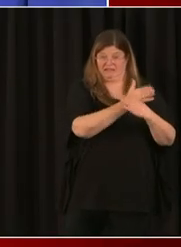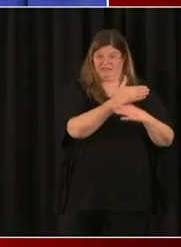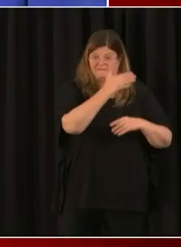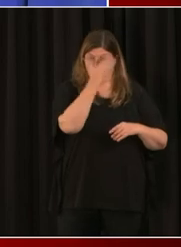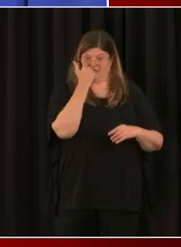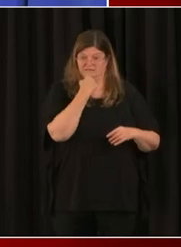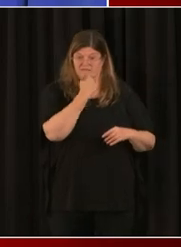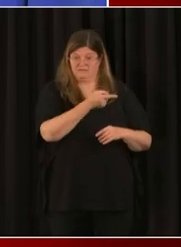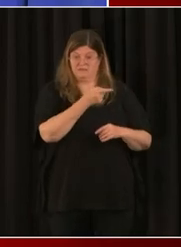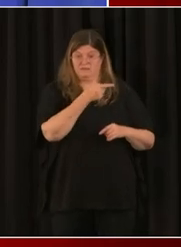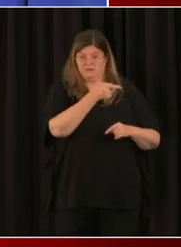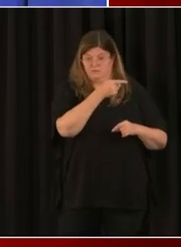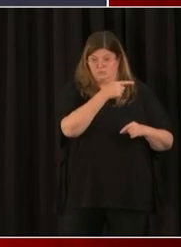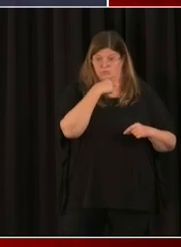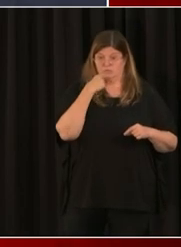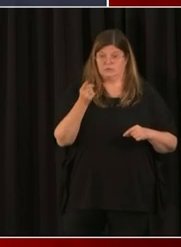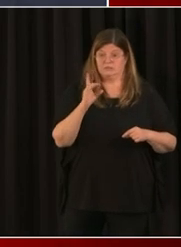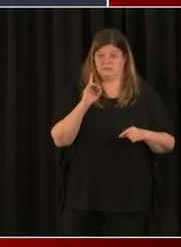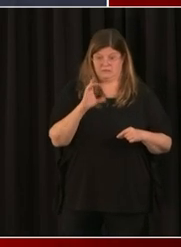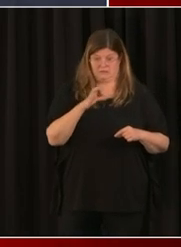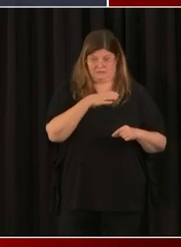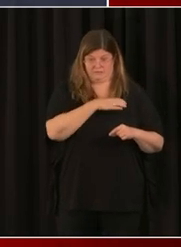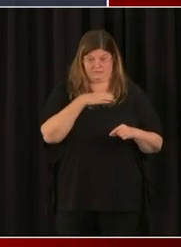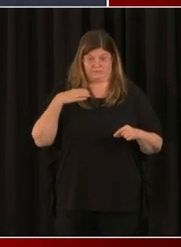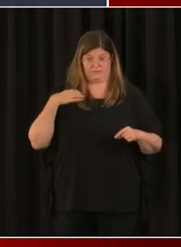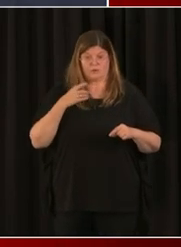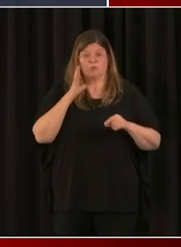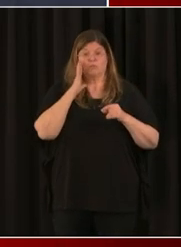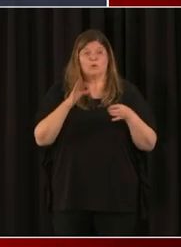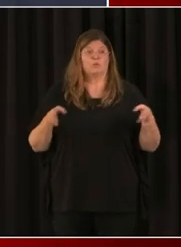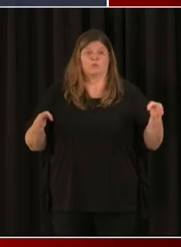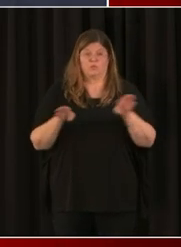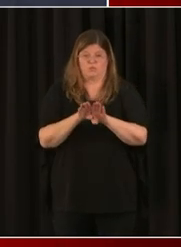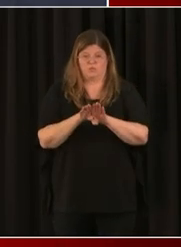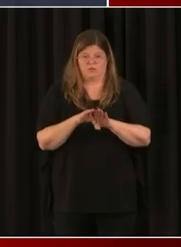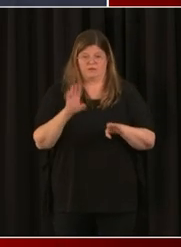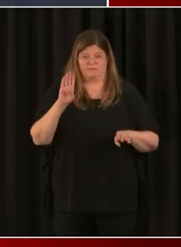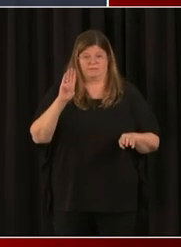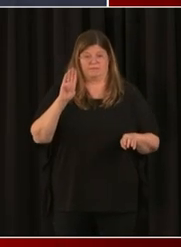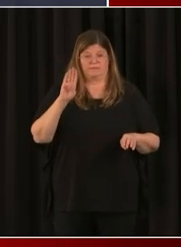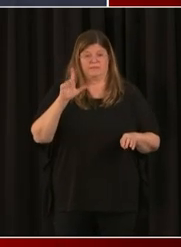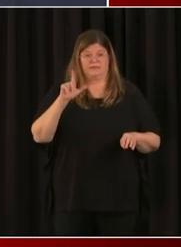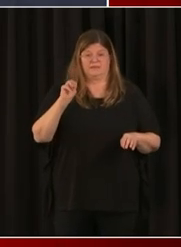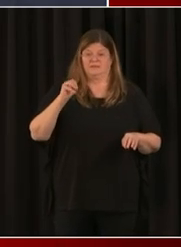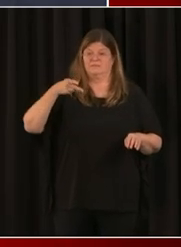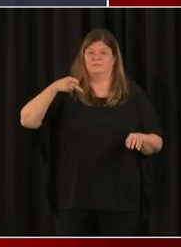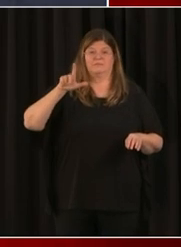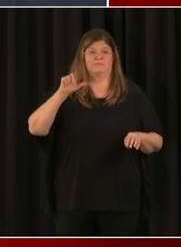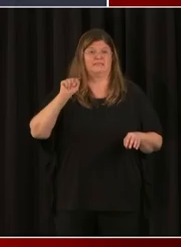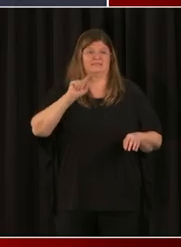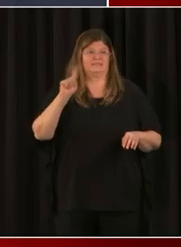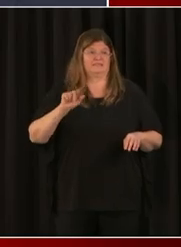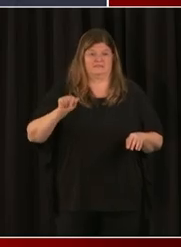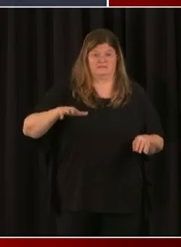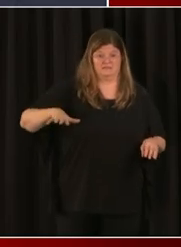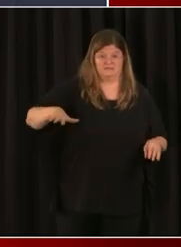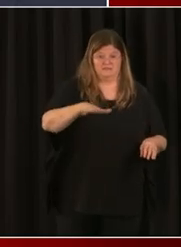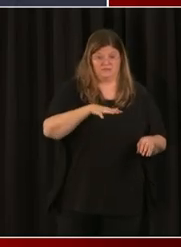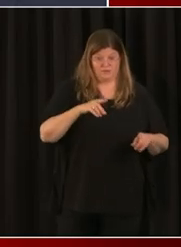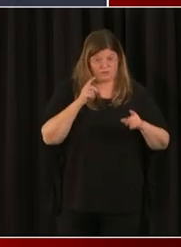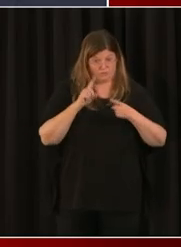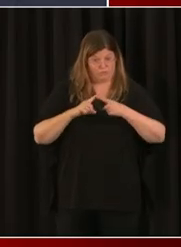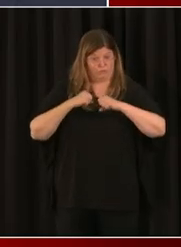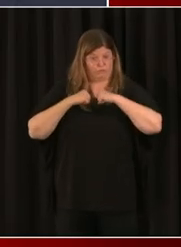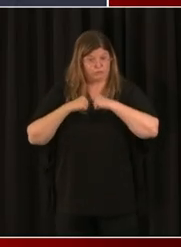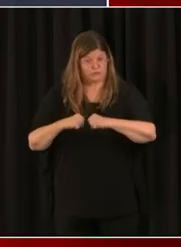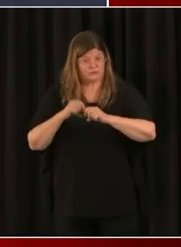My understanding is you told the council that you will close the Black Lives Matter plaza, both to protect